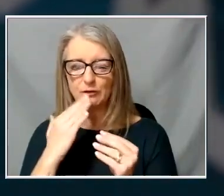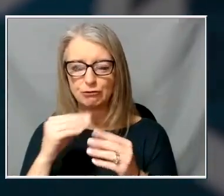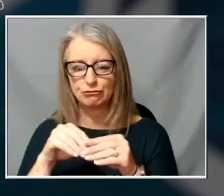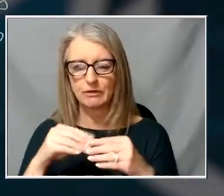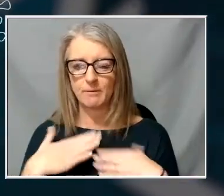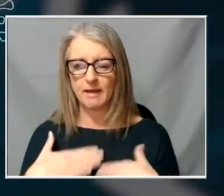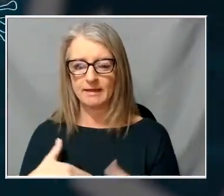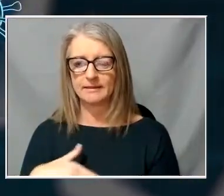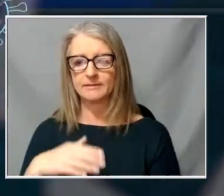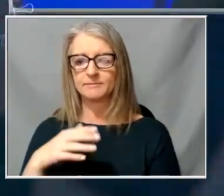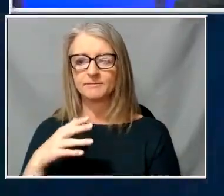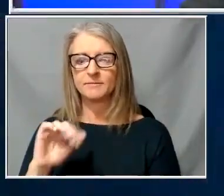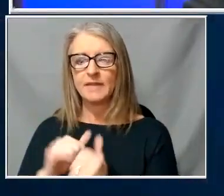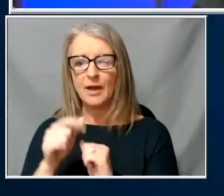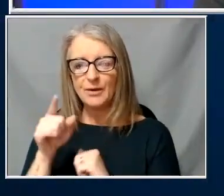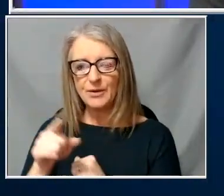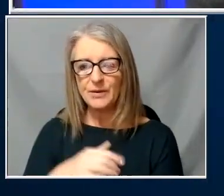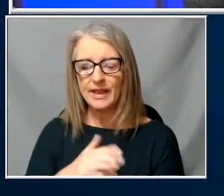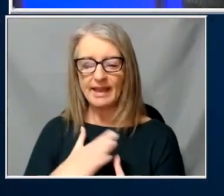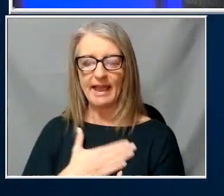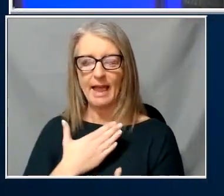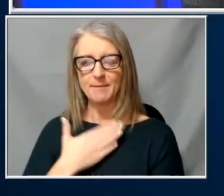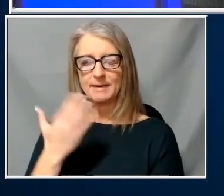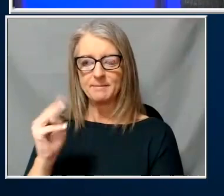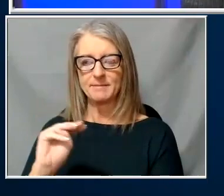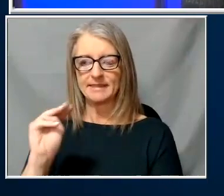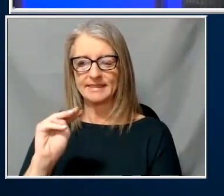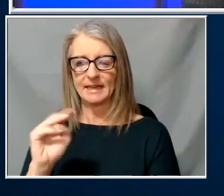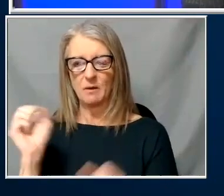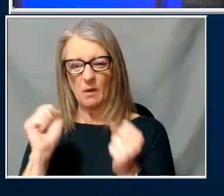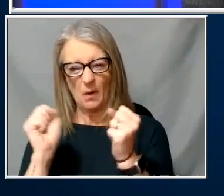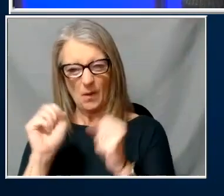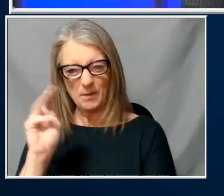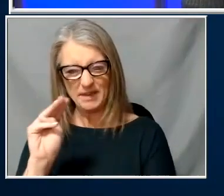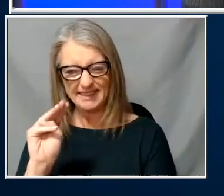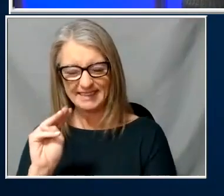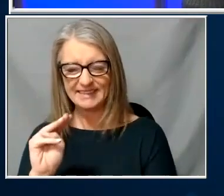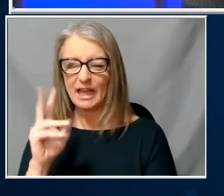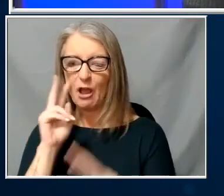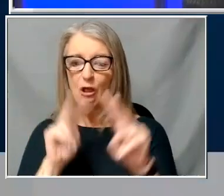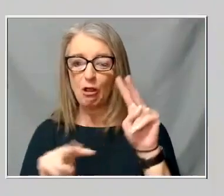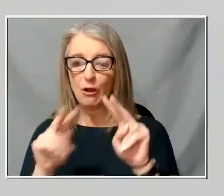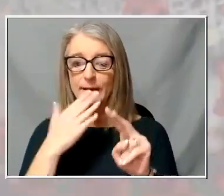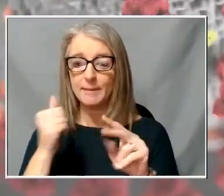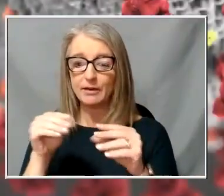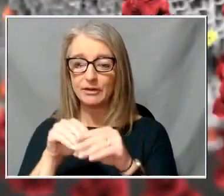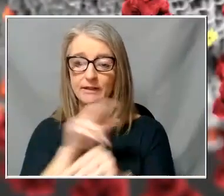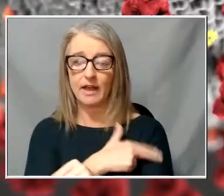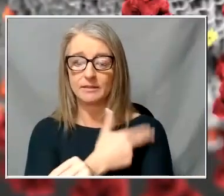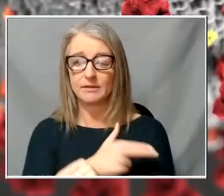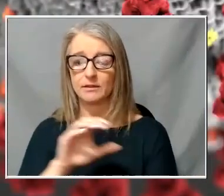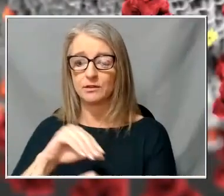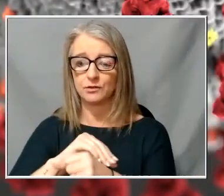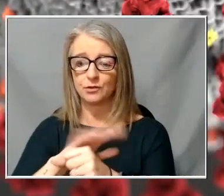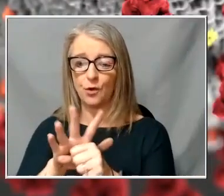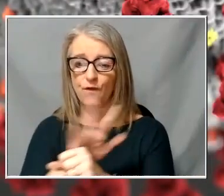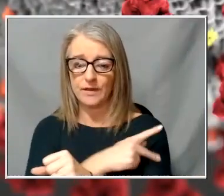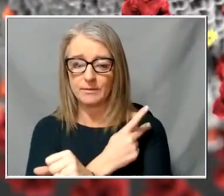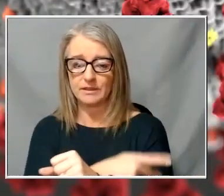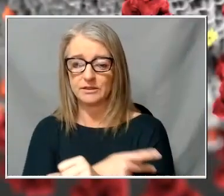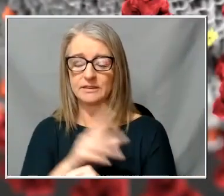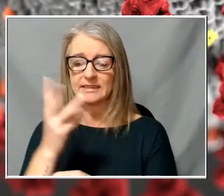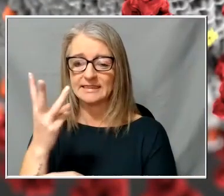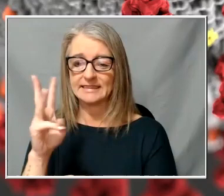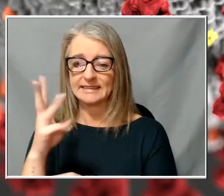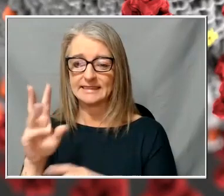Dr. Hawkinson, how are you? Happy Monday. Happy cold Monday, yeah. Yes. And it's looking better in the hospital, too, as far as COVID patients go. So right now, 16